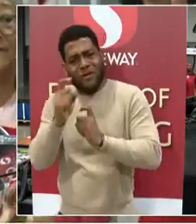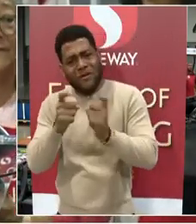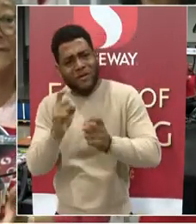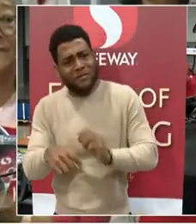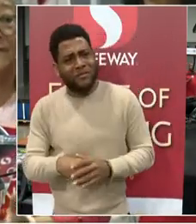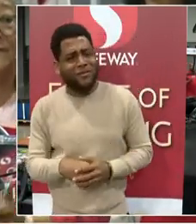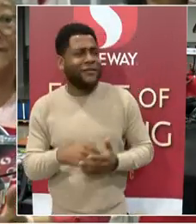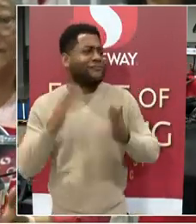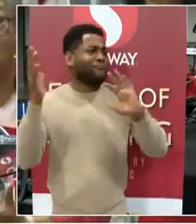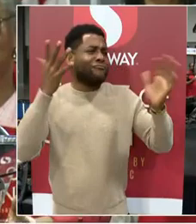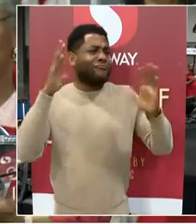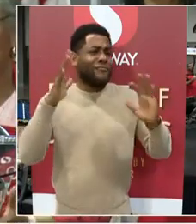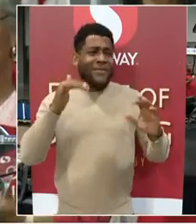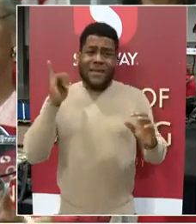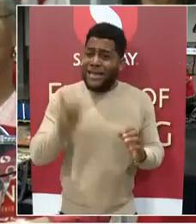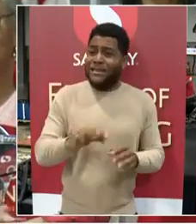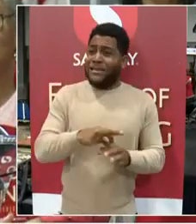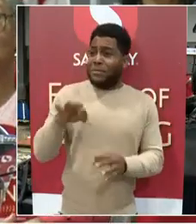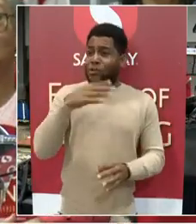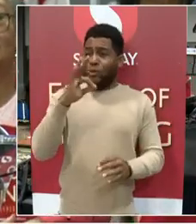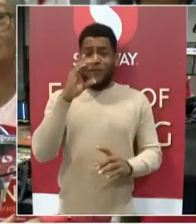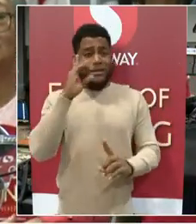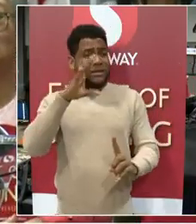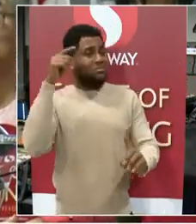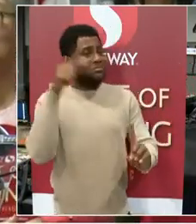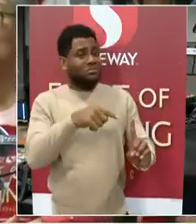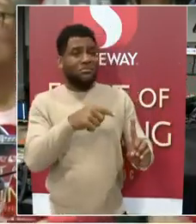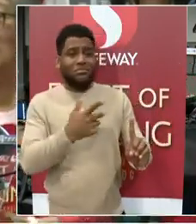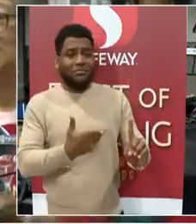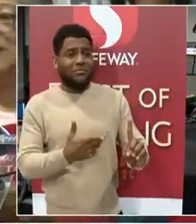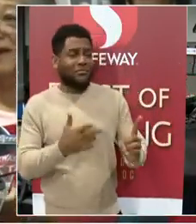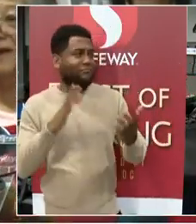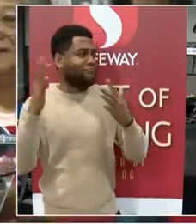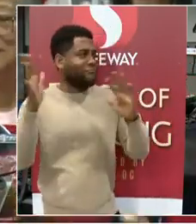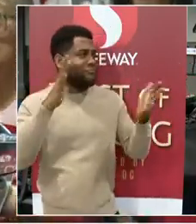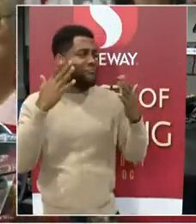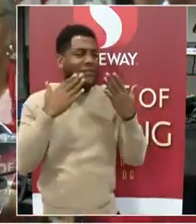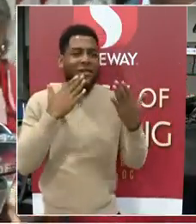do that? All right. God bless you all. Have a happy Thanksgiving. Thank you.